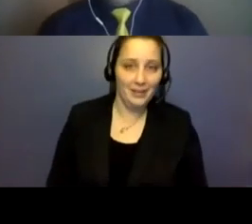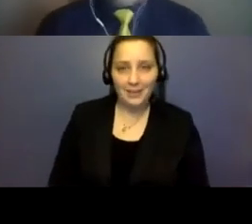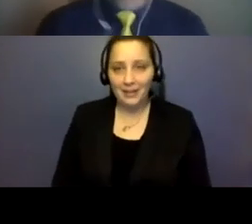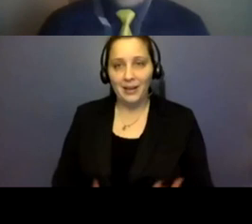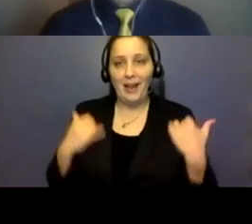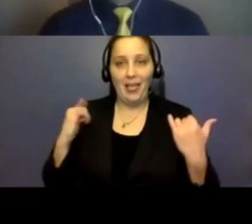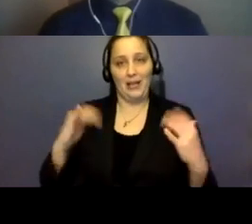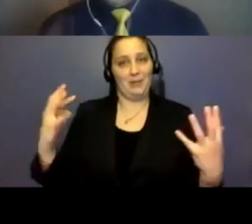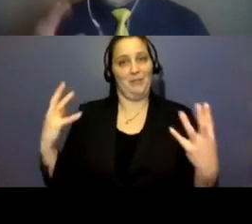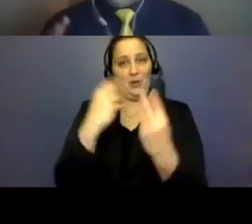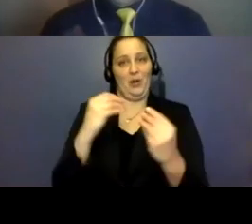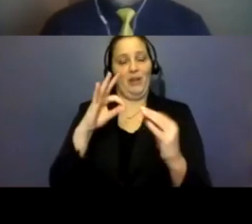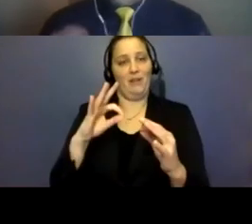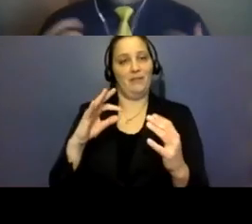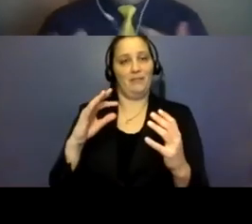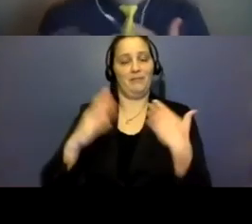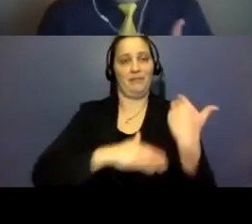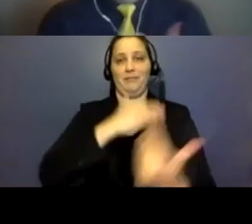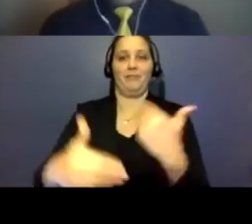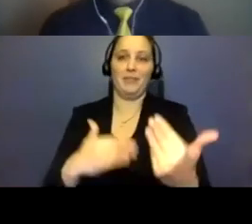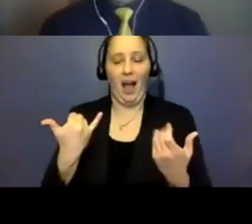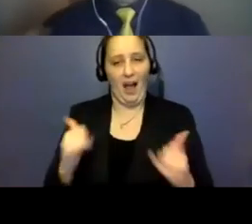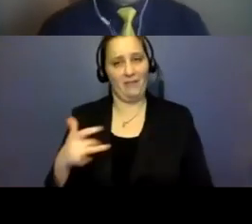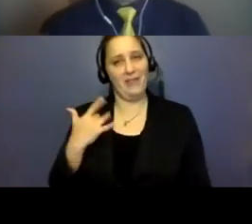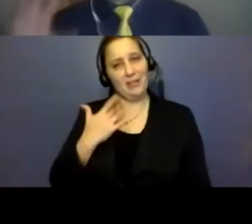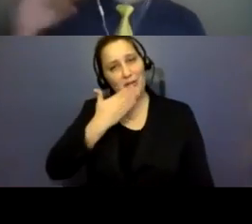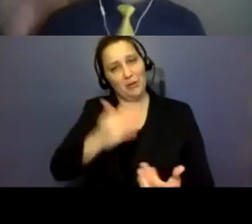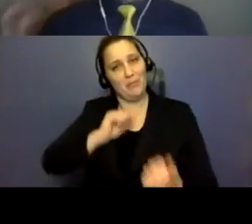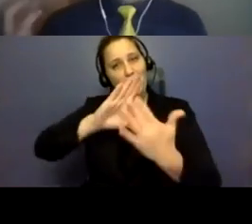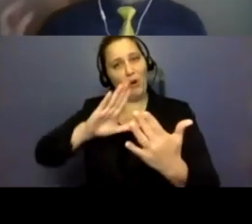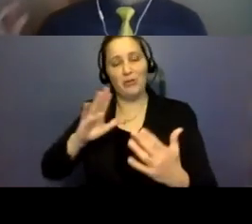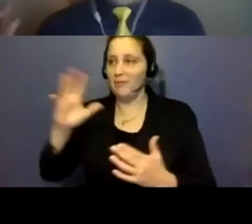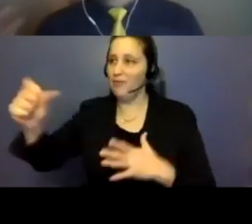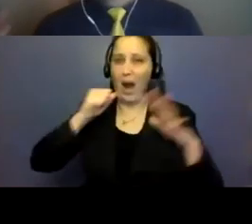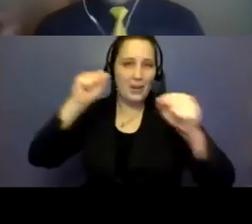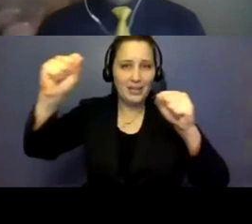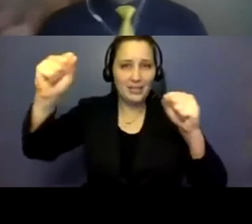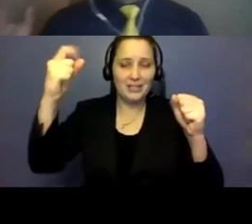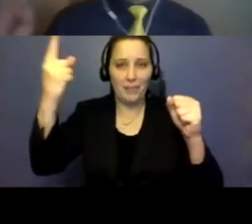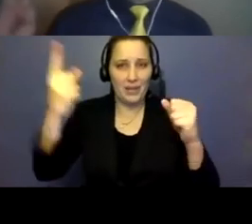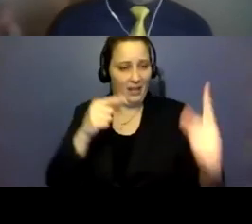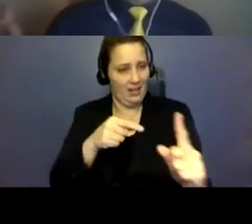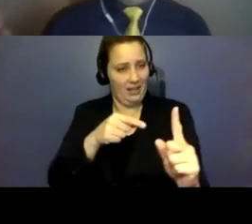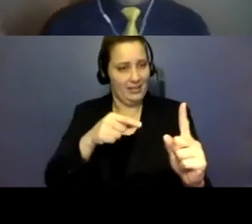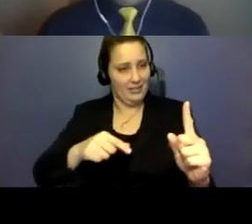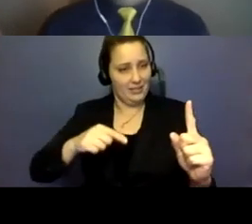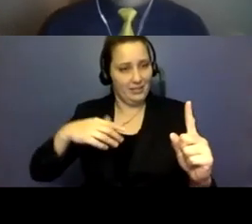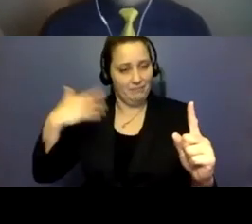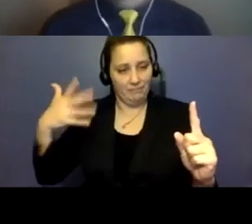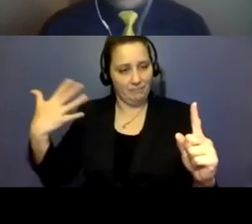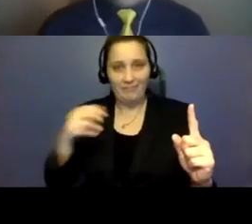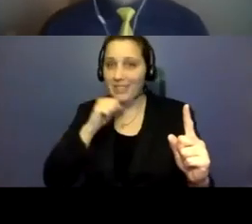that's the beauty of it. And I feel it's a good approach of grabbing something that perhaps doesn't have a good,